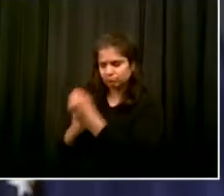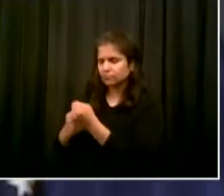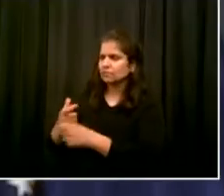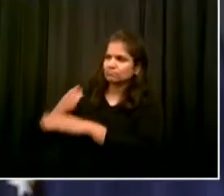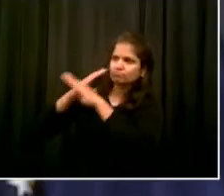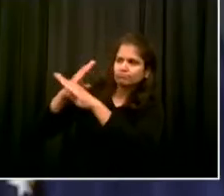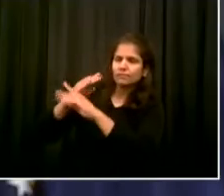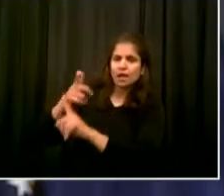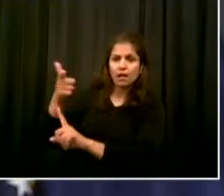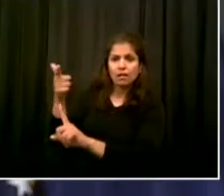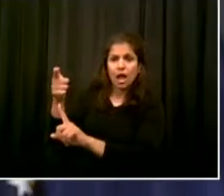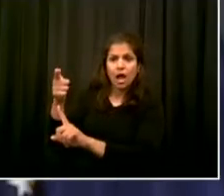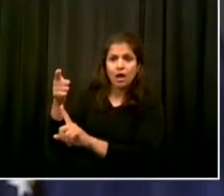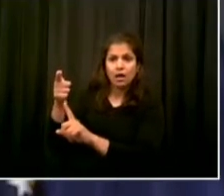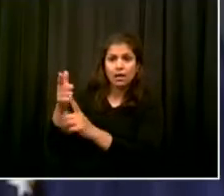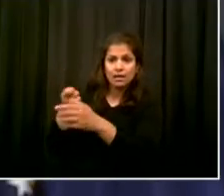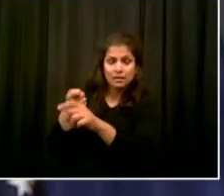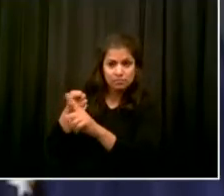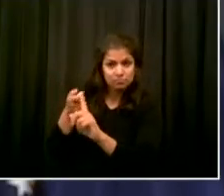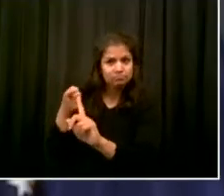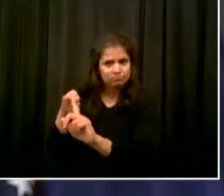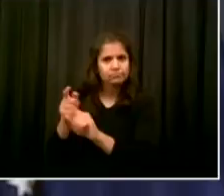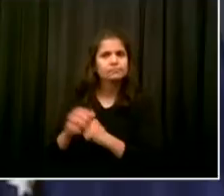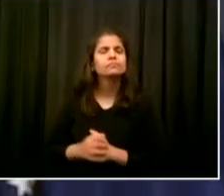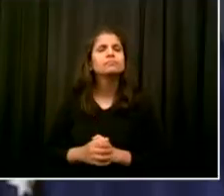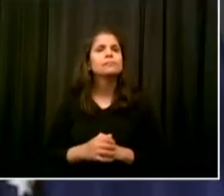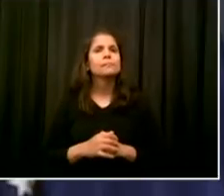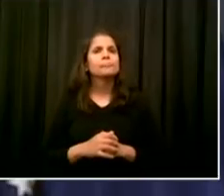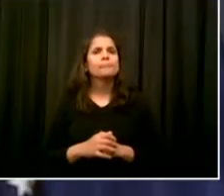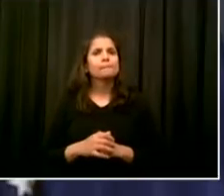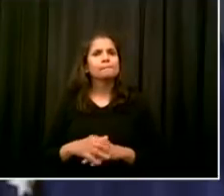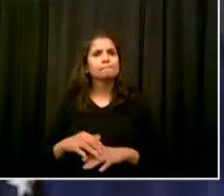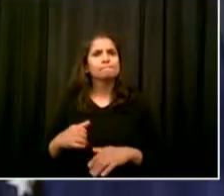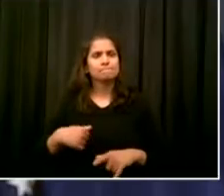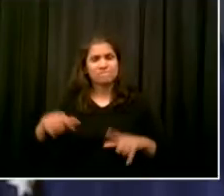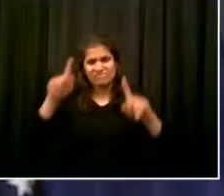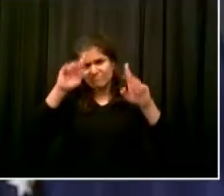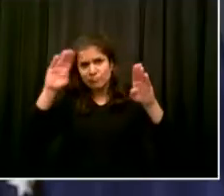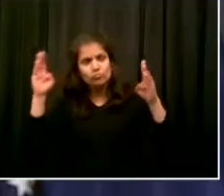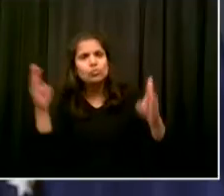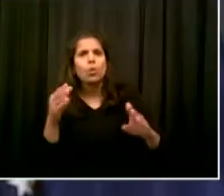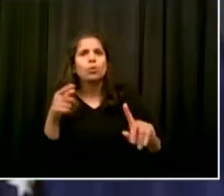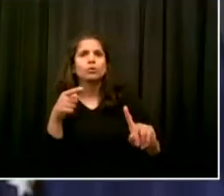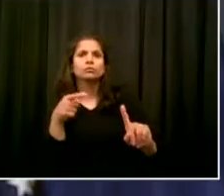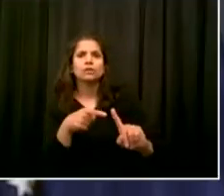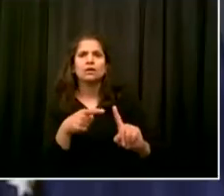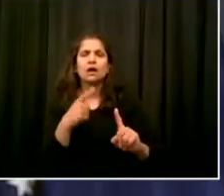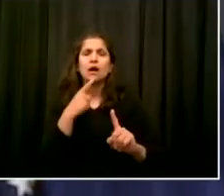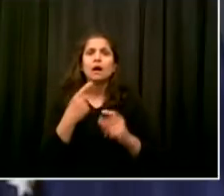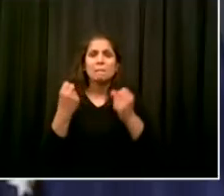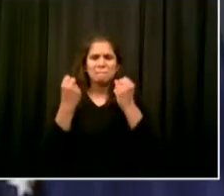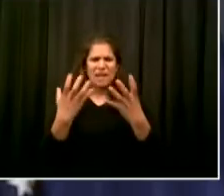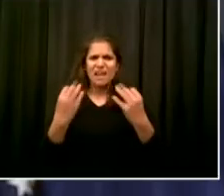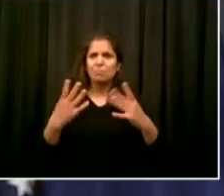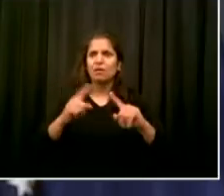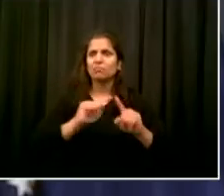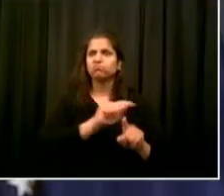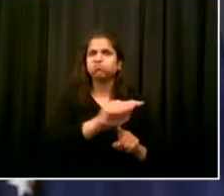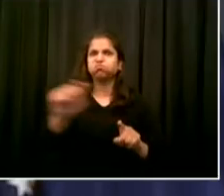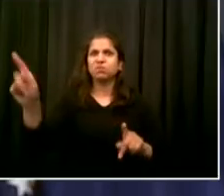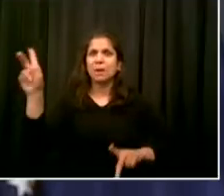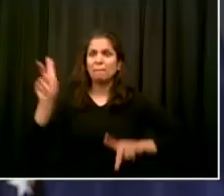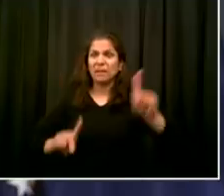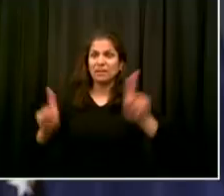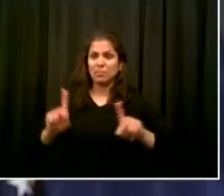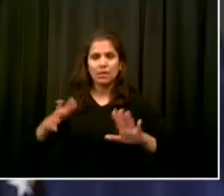the city with helping our communities of color heal from the twin traumas of COVID and racial injustice. I